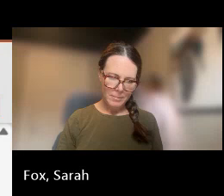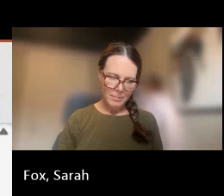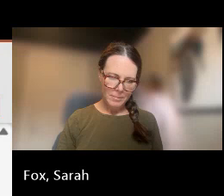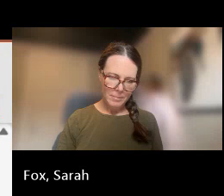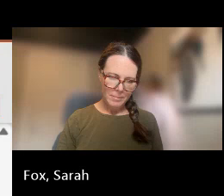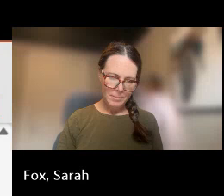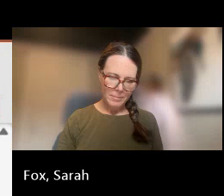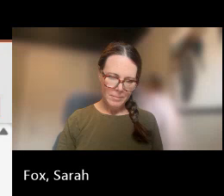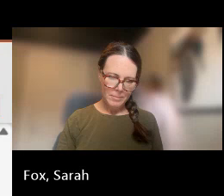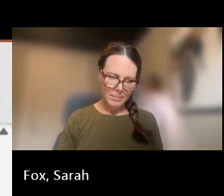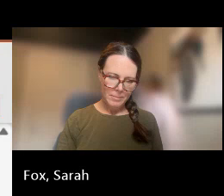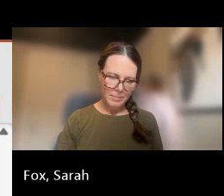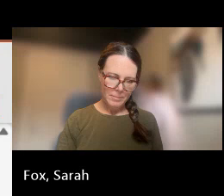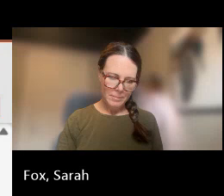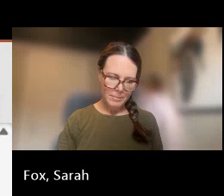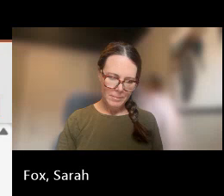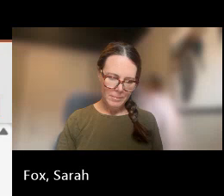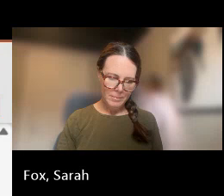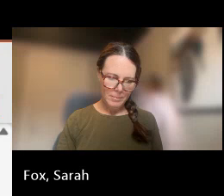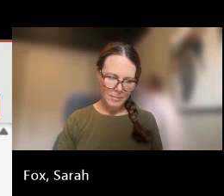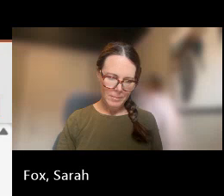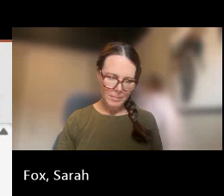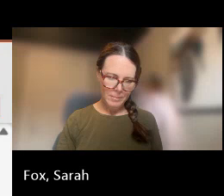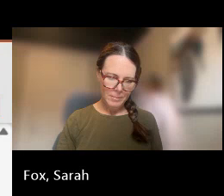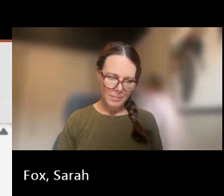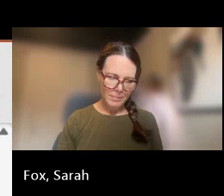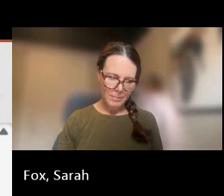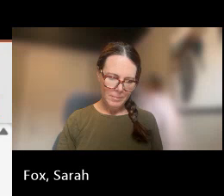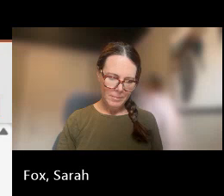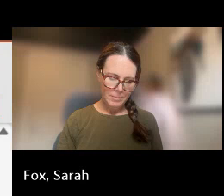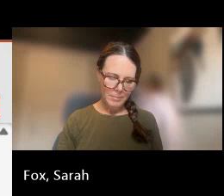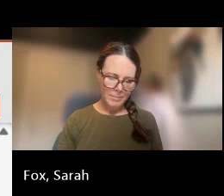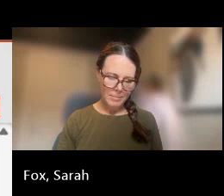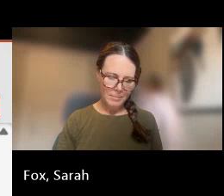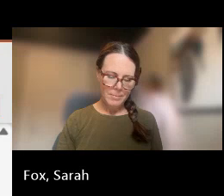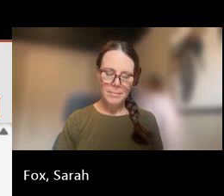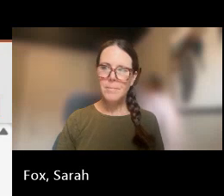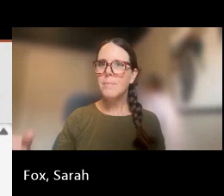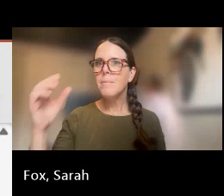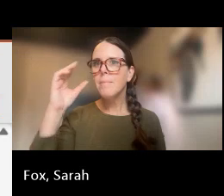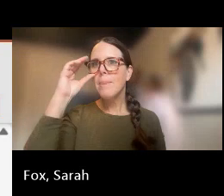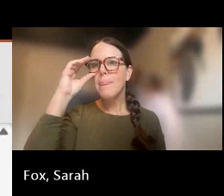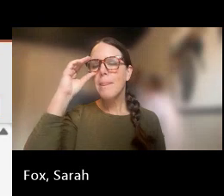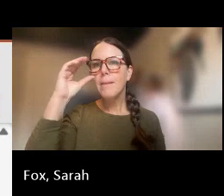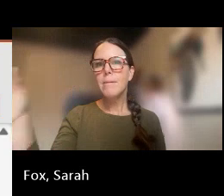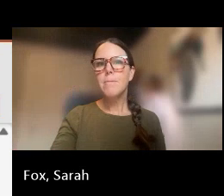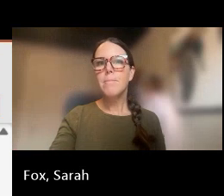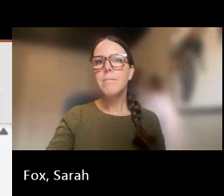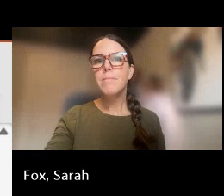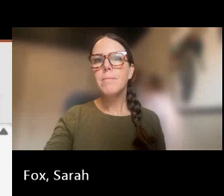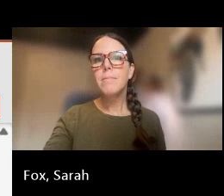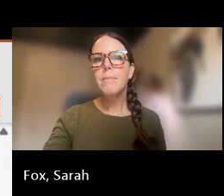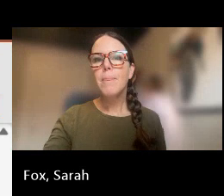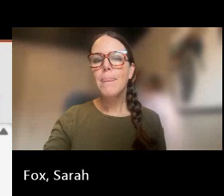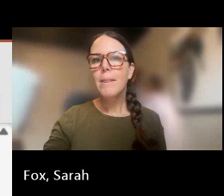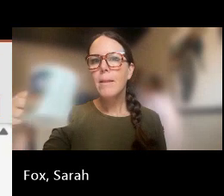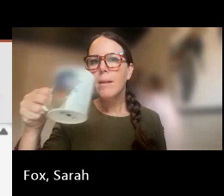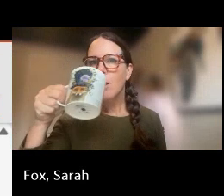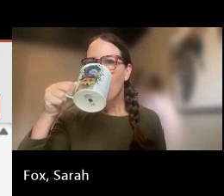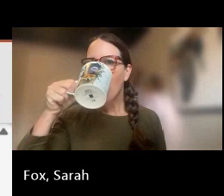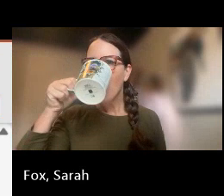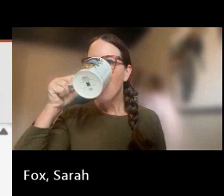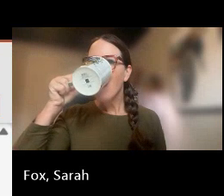collect, and also stakeholders who are potentially impacted by special events. So that could be the Indigo, the waterfront, farmers market, and health. That's my